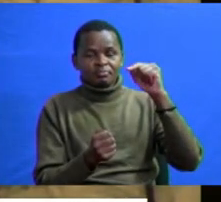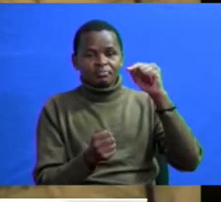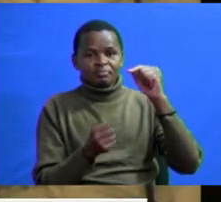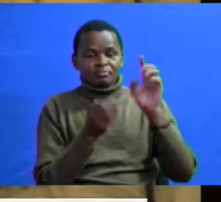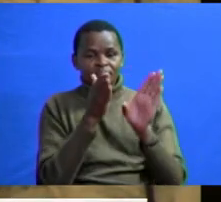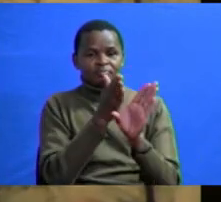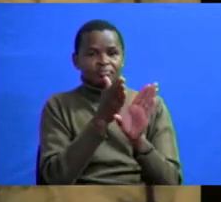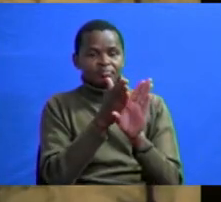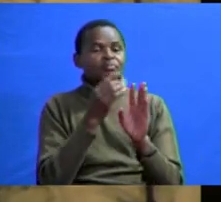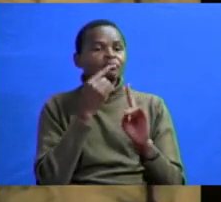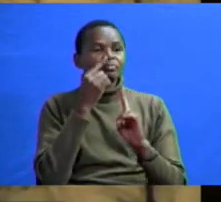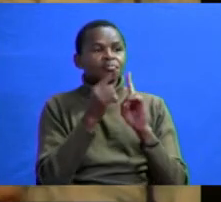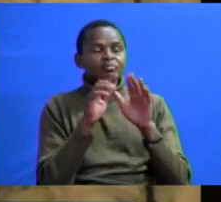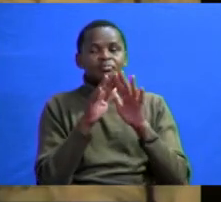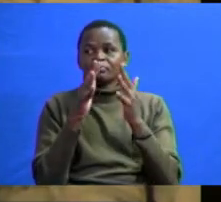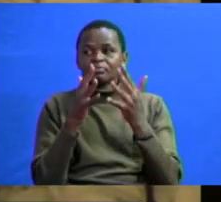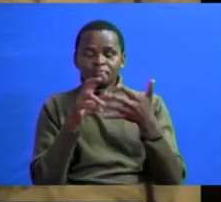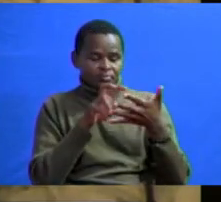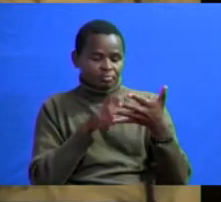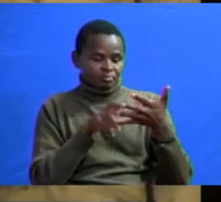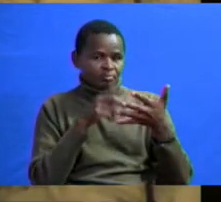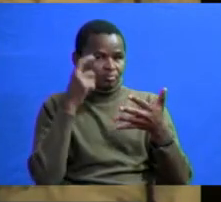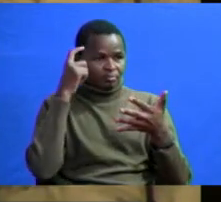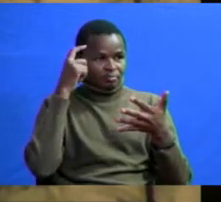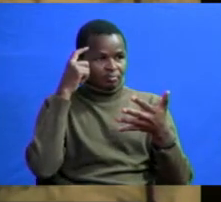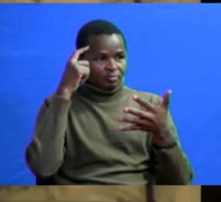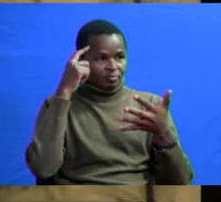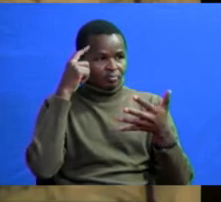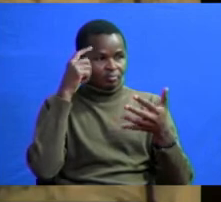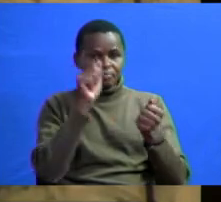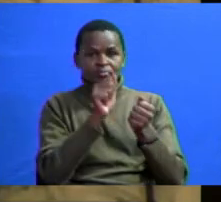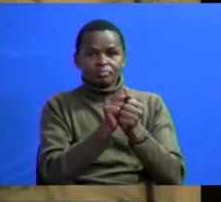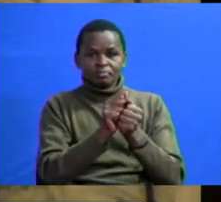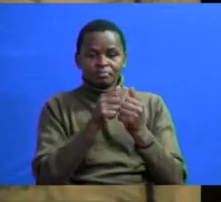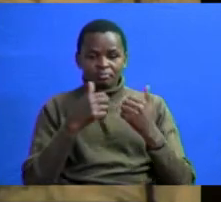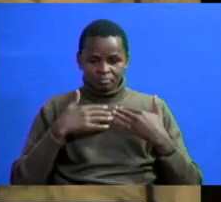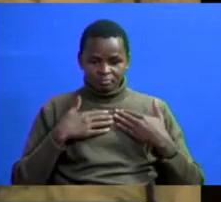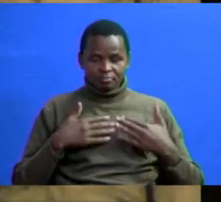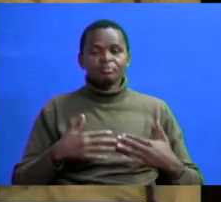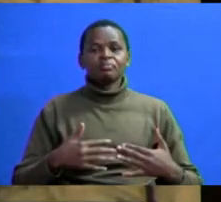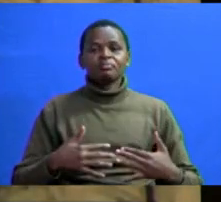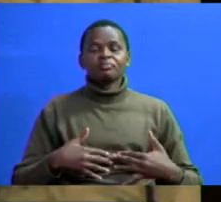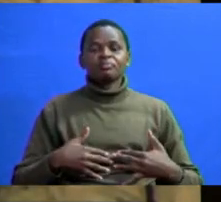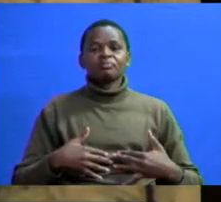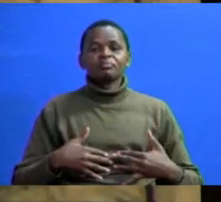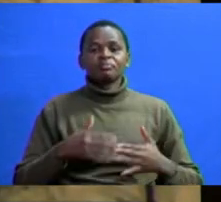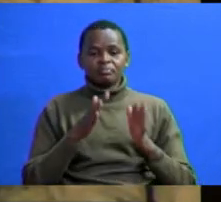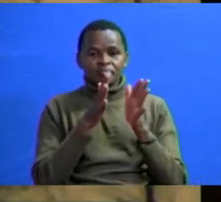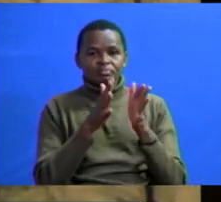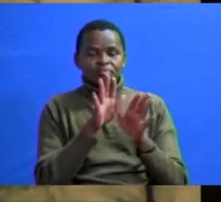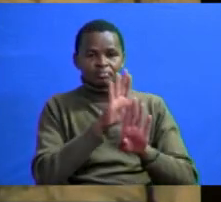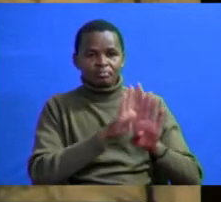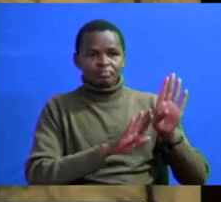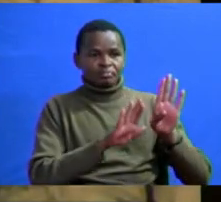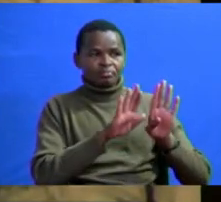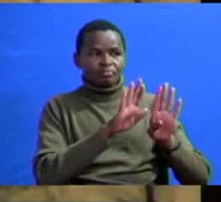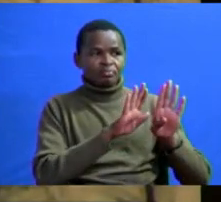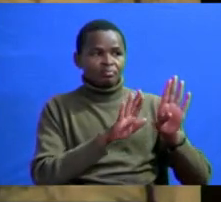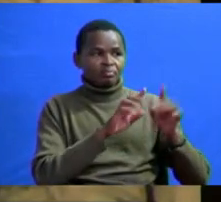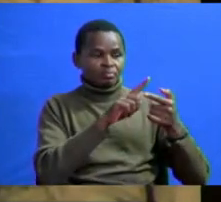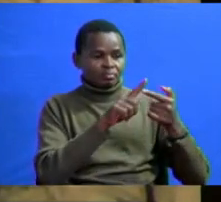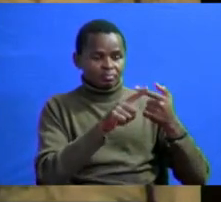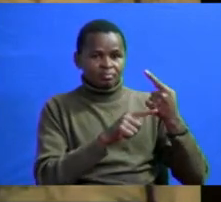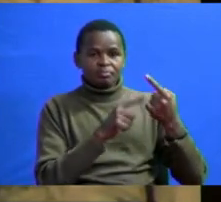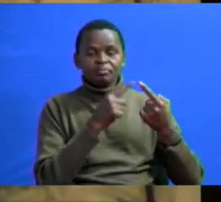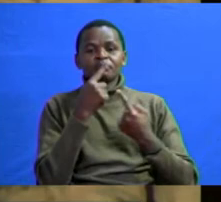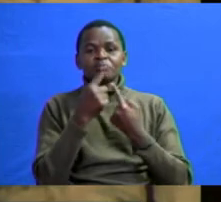about how we study the mind in correlation to the body, a person's behavior, but when you